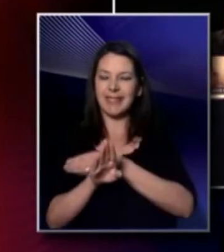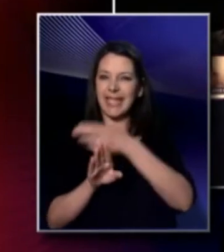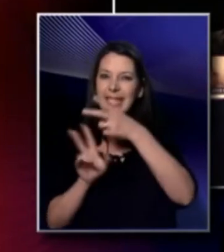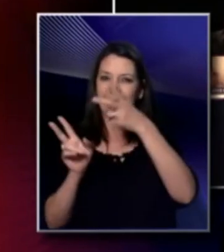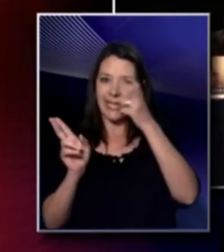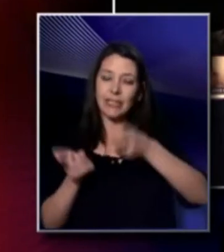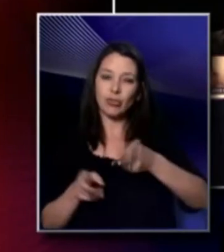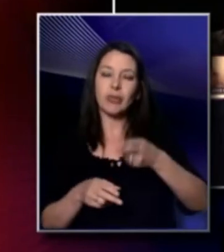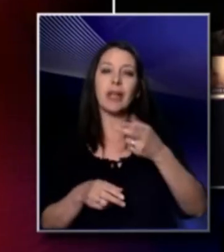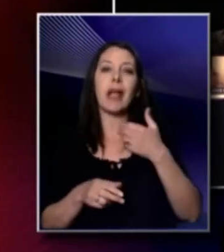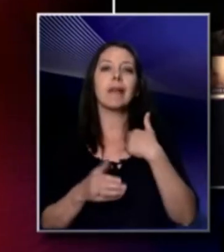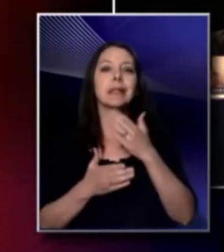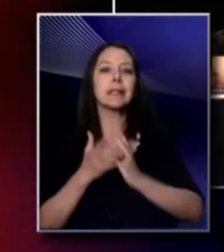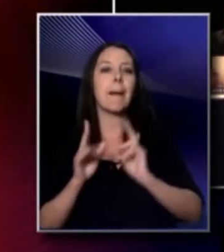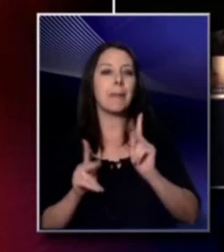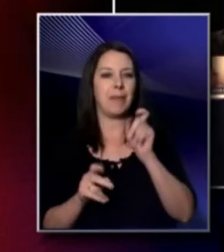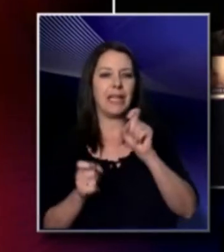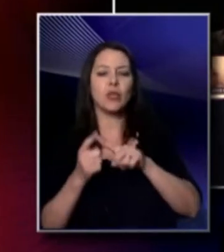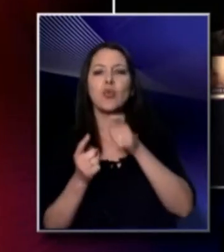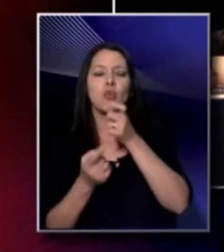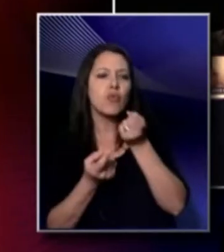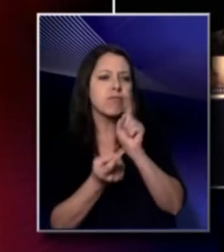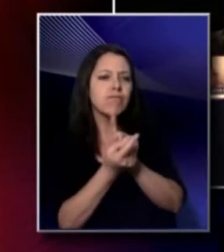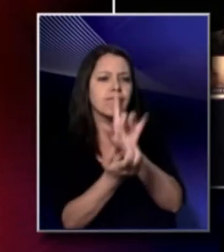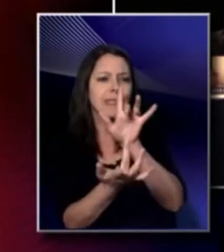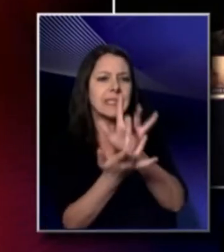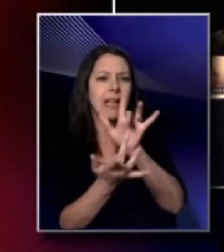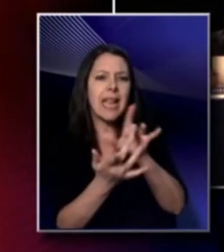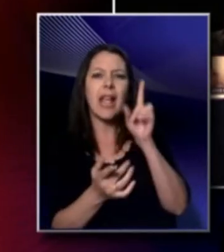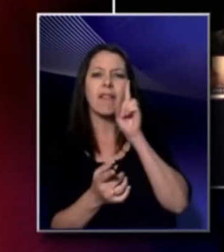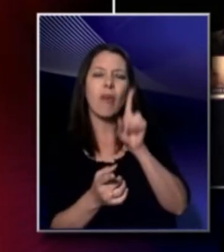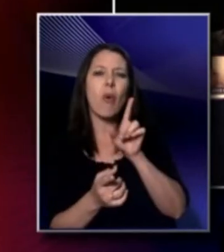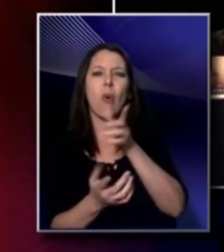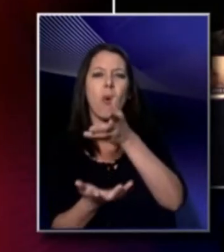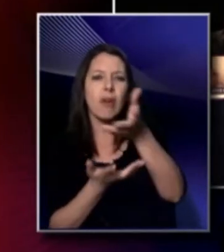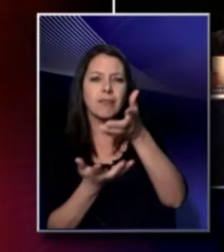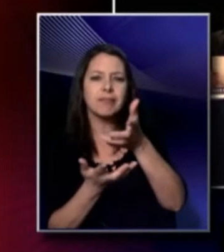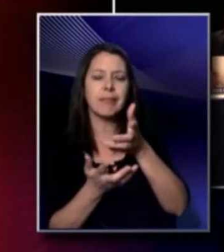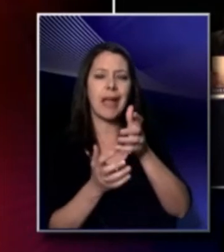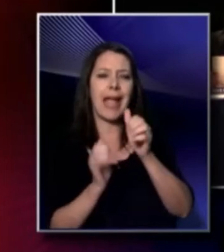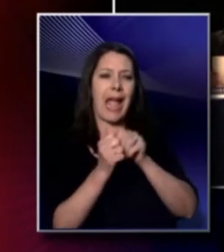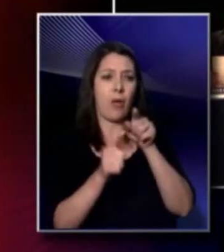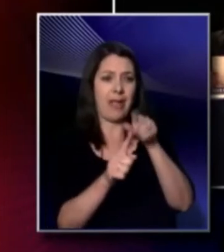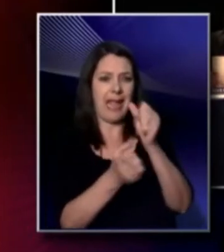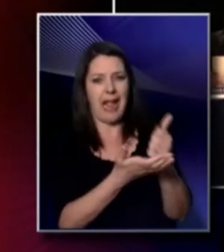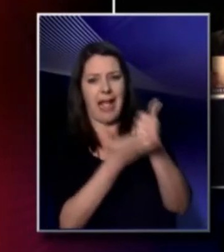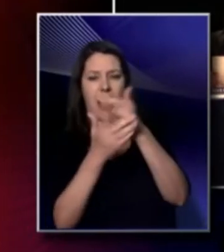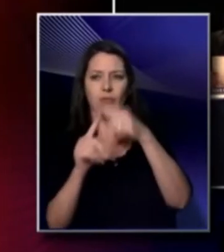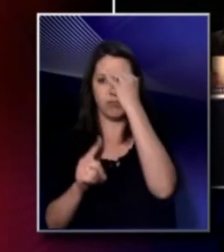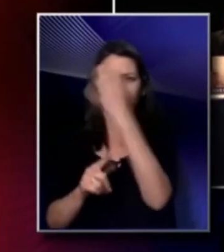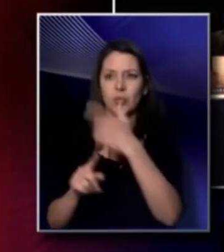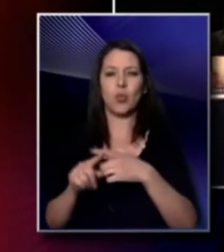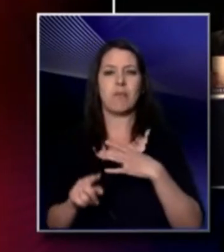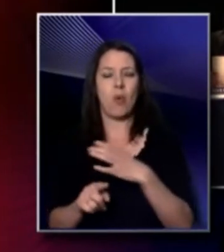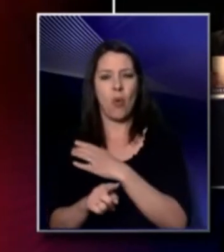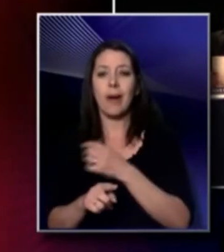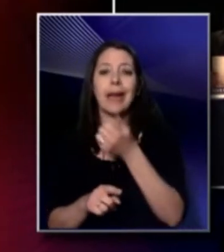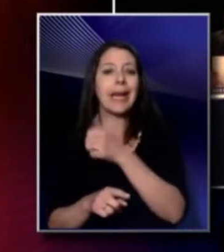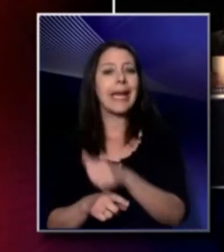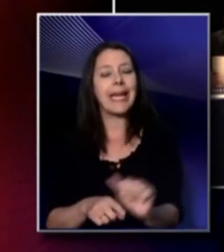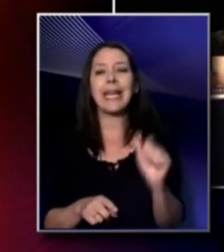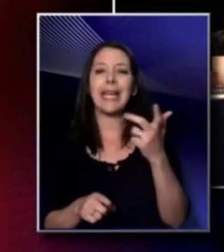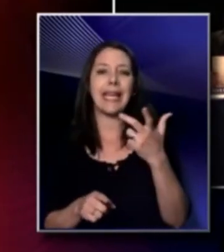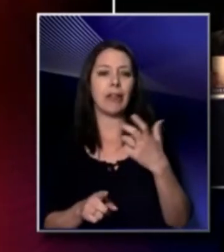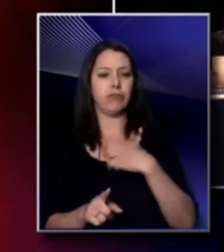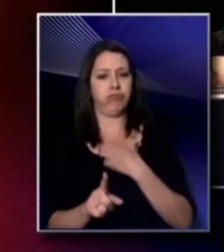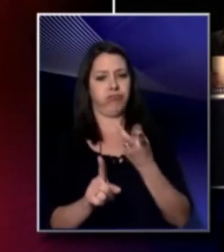for people to turn in terms of how to get to the board and being able to bring grievances to the board. But